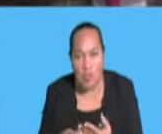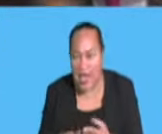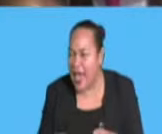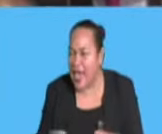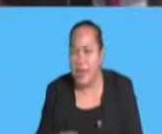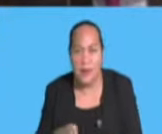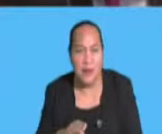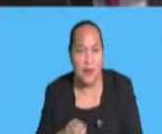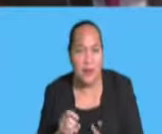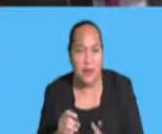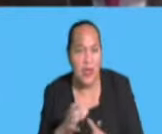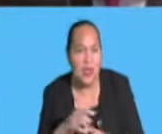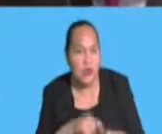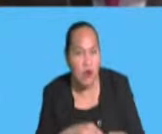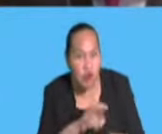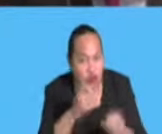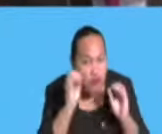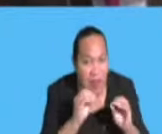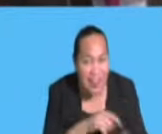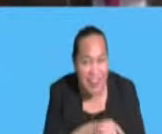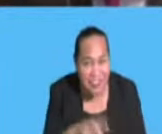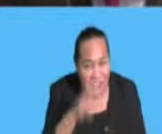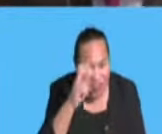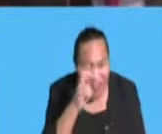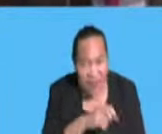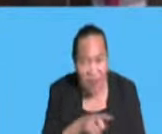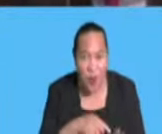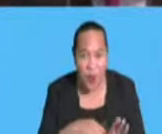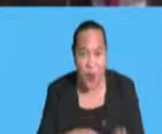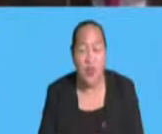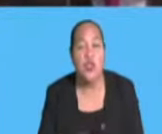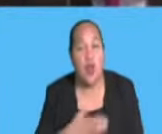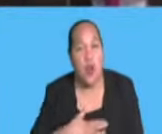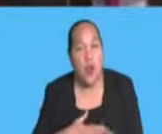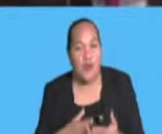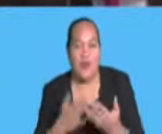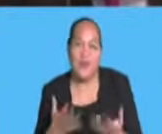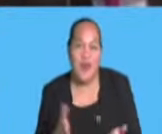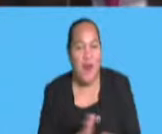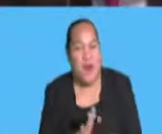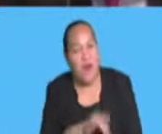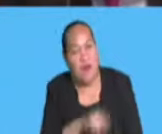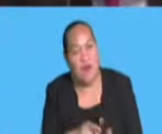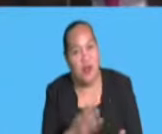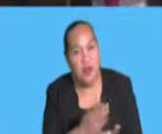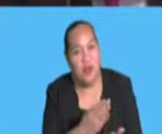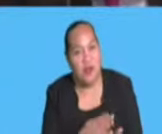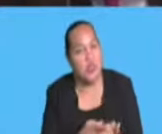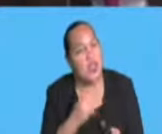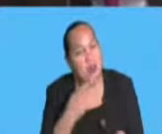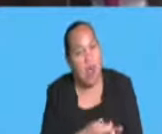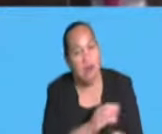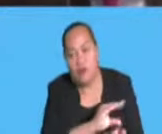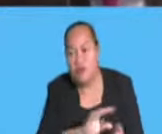of our youths. As such, I welcome the budget allocation for this purpose that cover a range of activities and